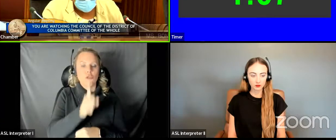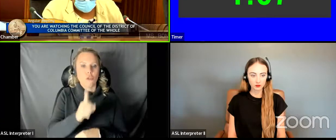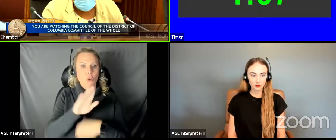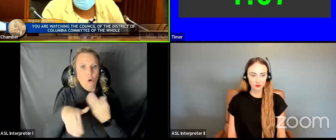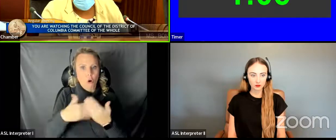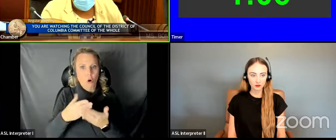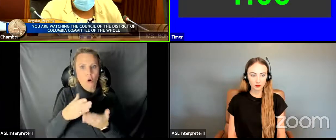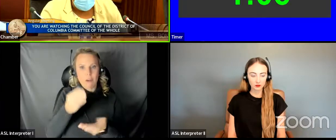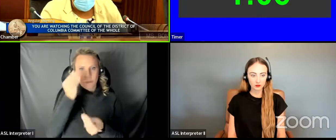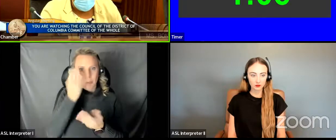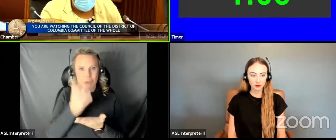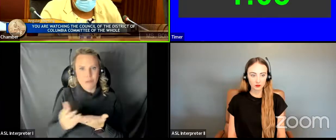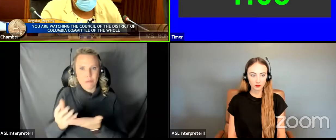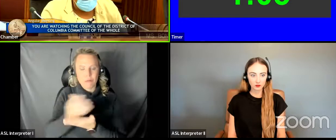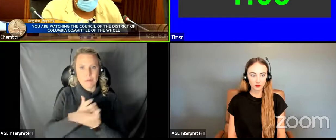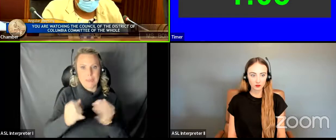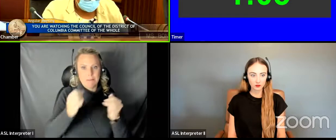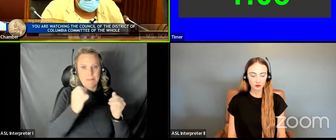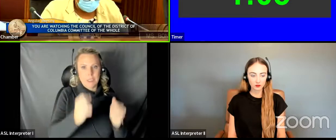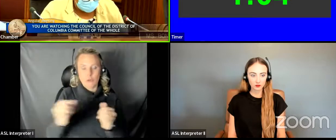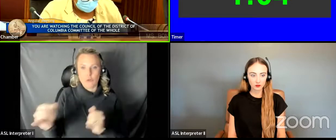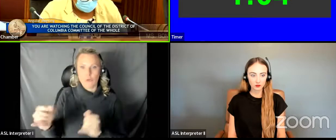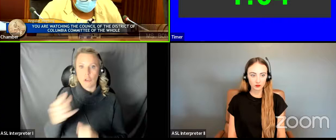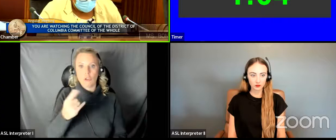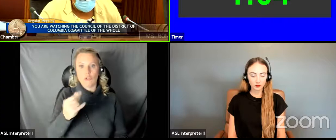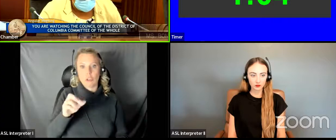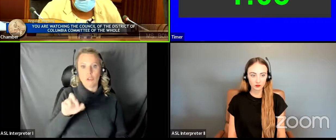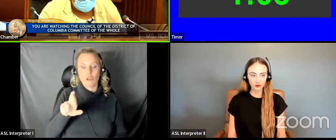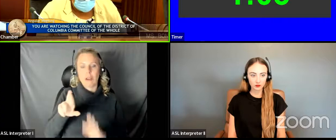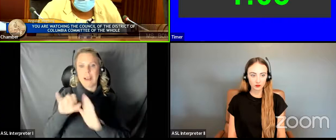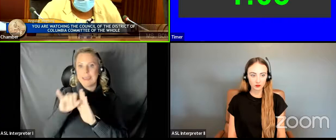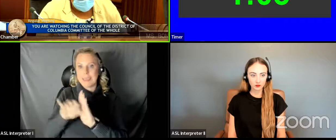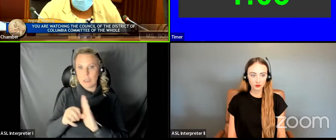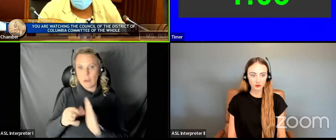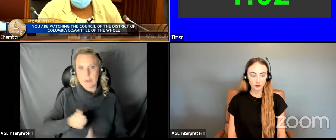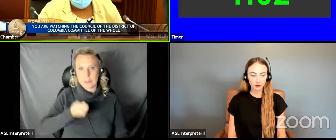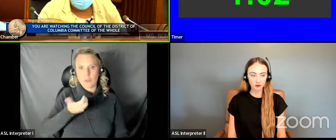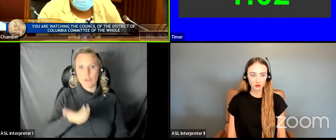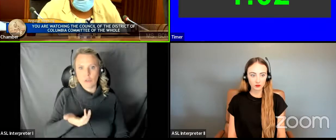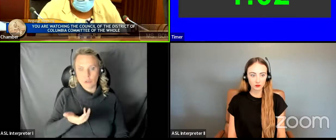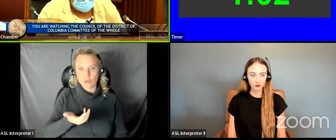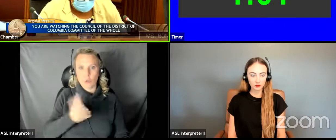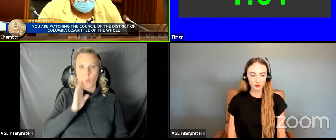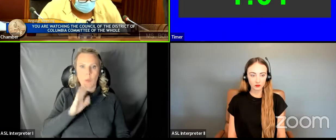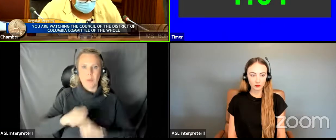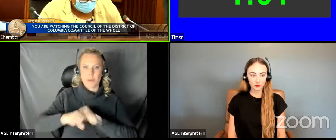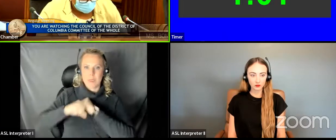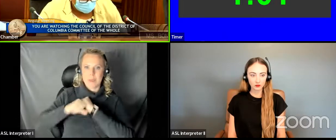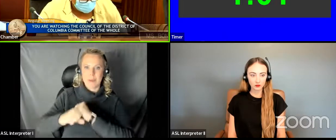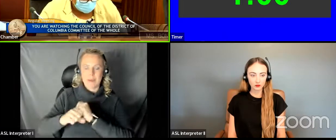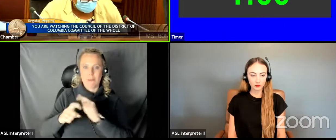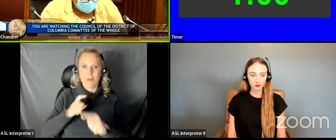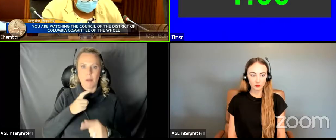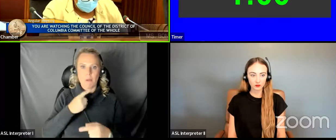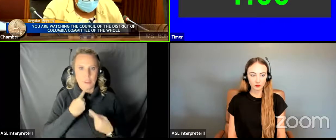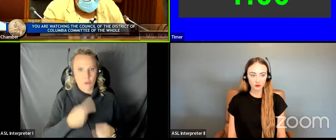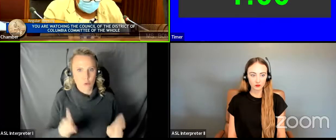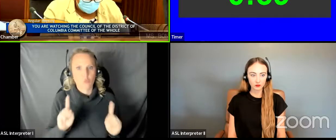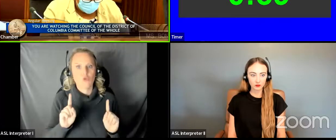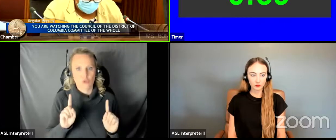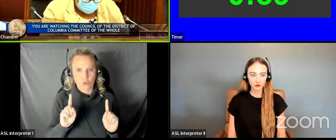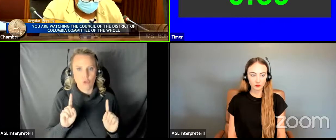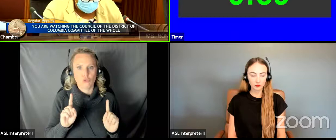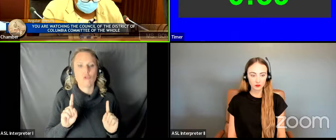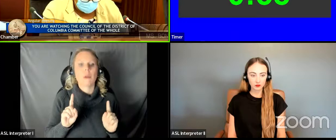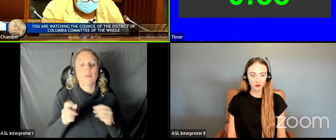data collected of individuals' gender identity or expression will be protected from disclosure. The